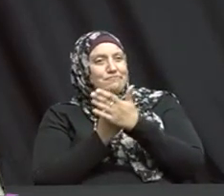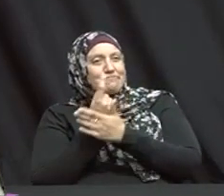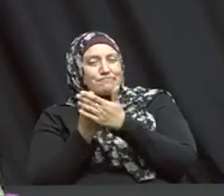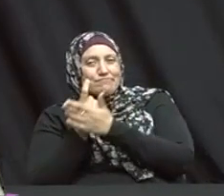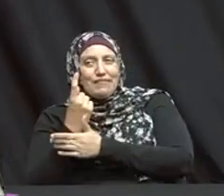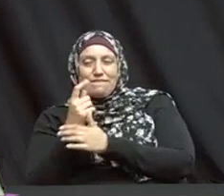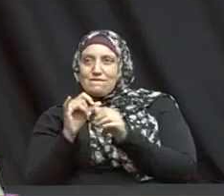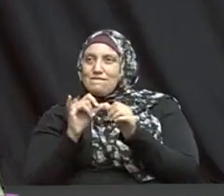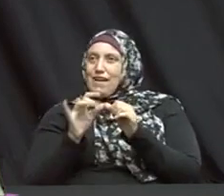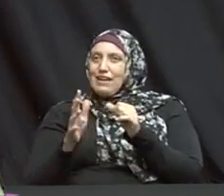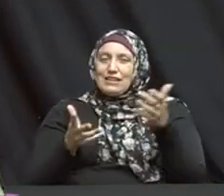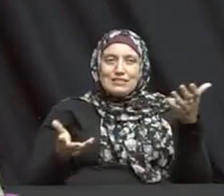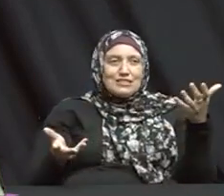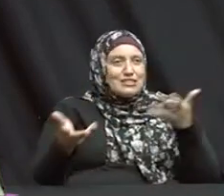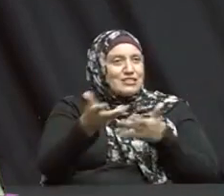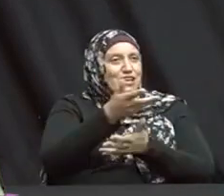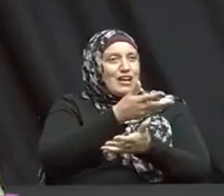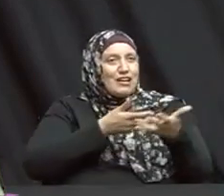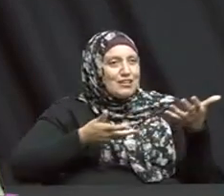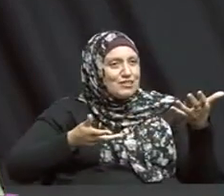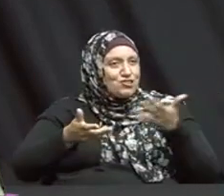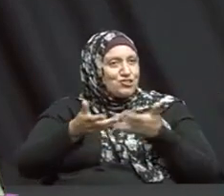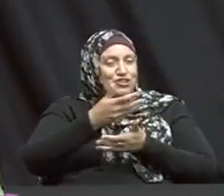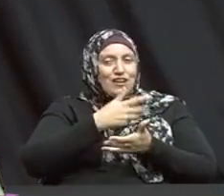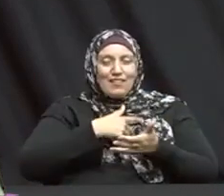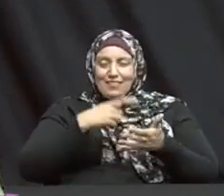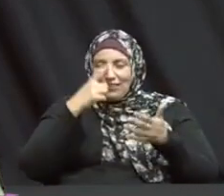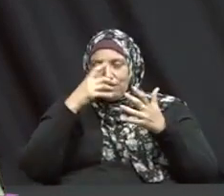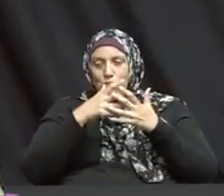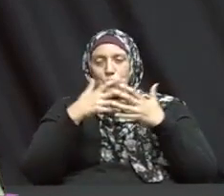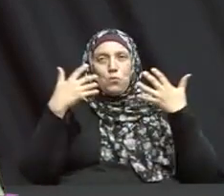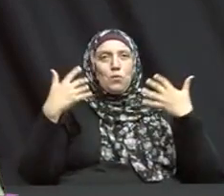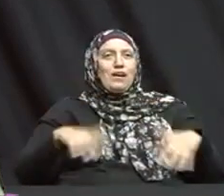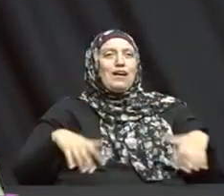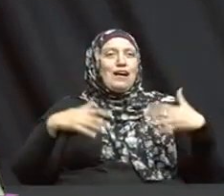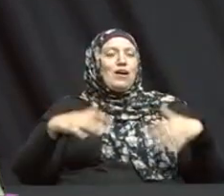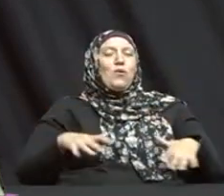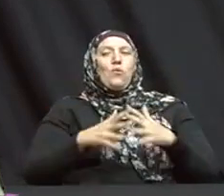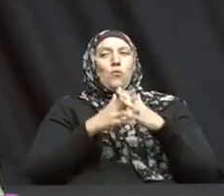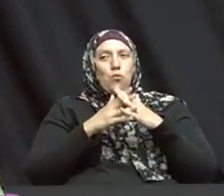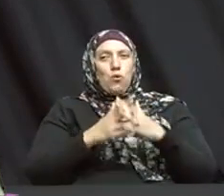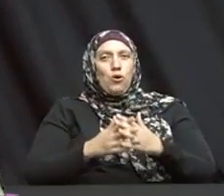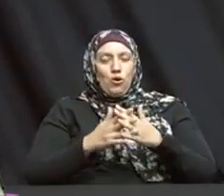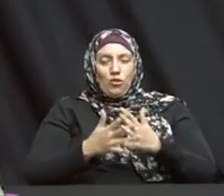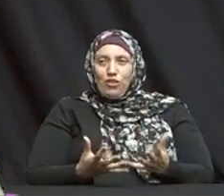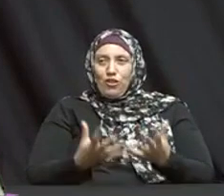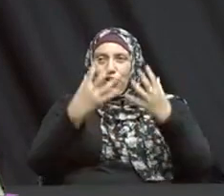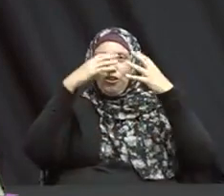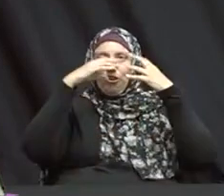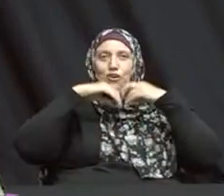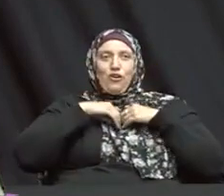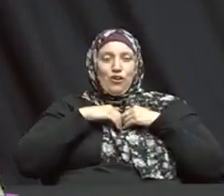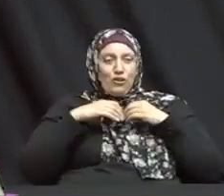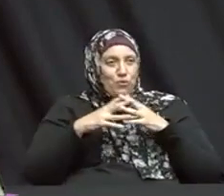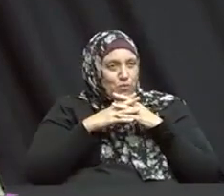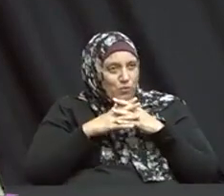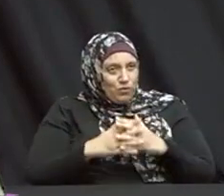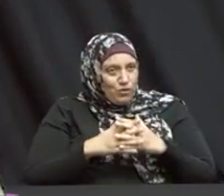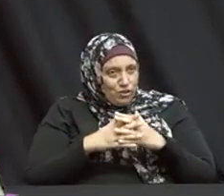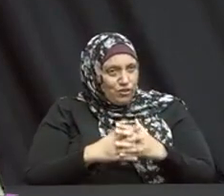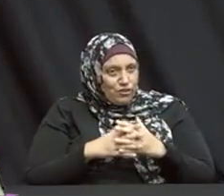fantastic discussion and I think very, very worthwhile for definitely for myself and everybody who's listening in. Sheikh, if I